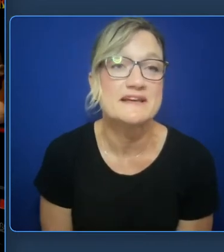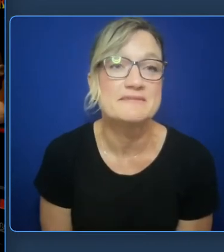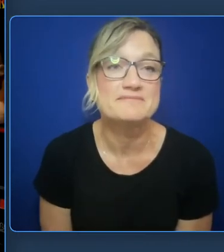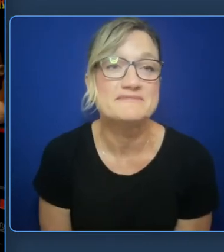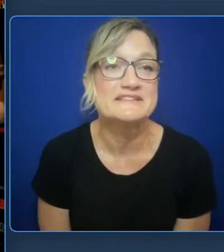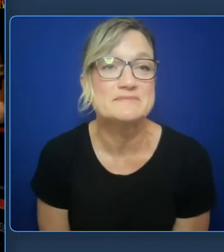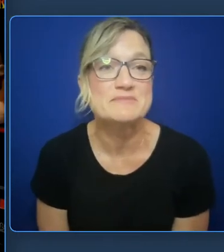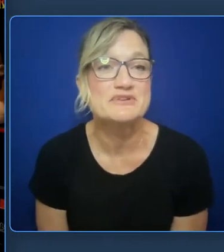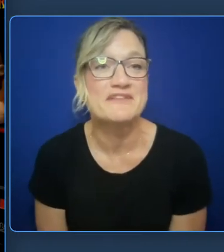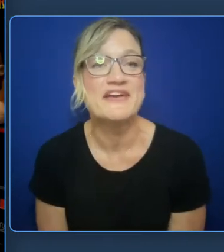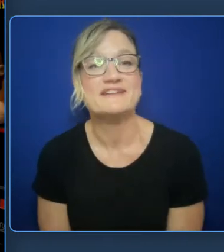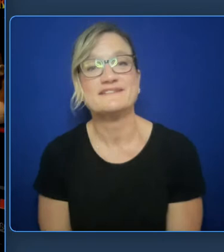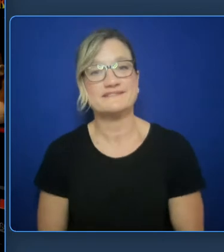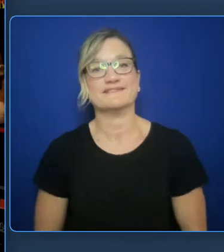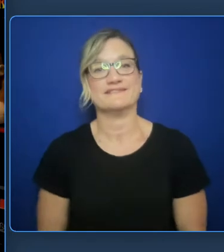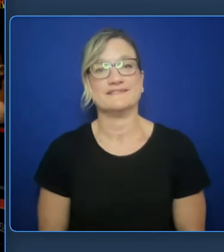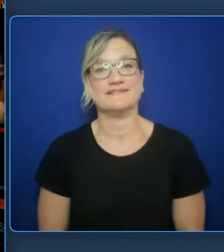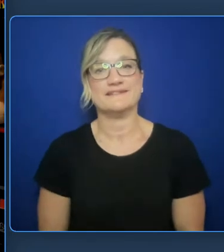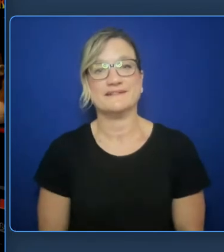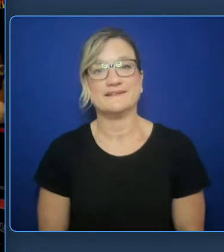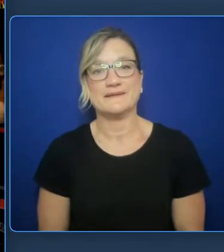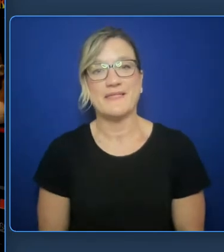on this? Need some input on that?